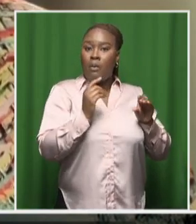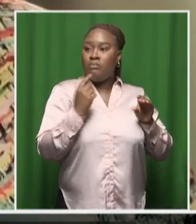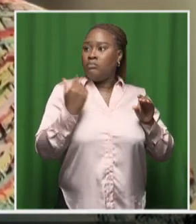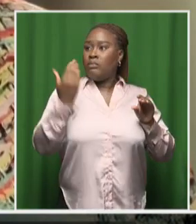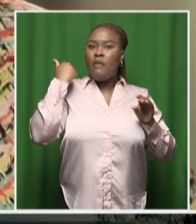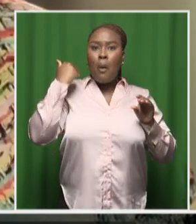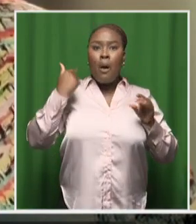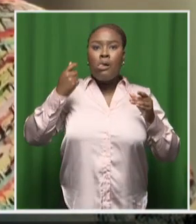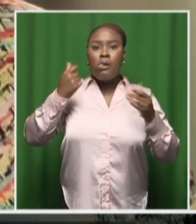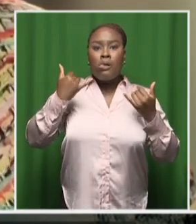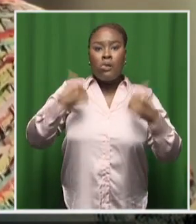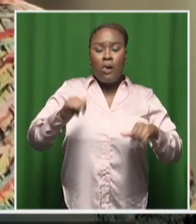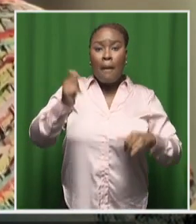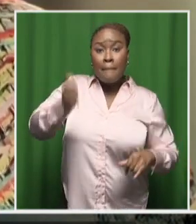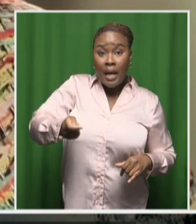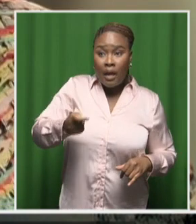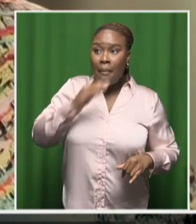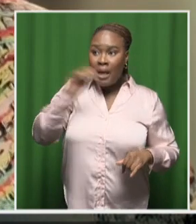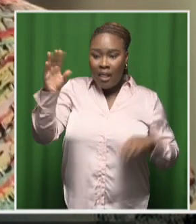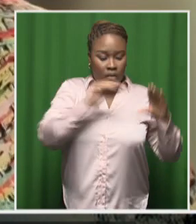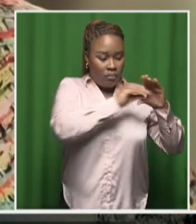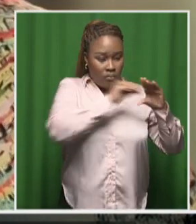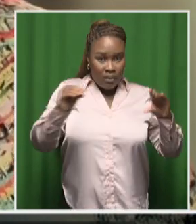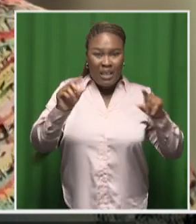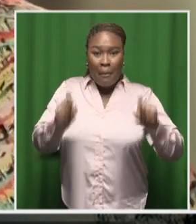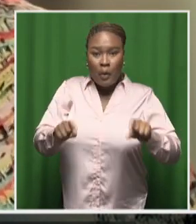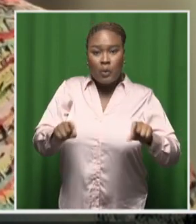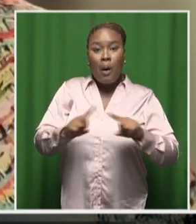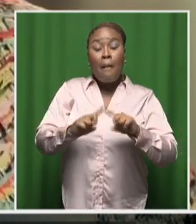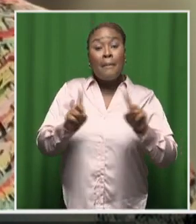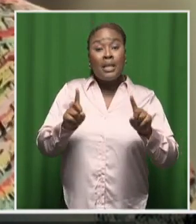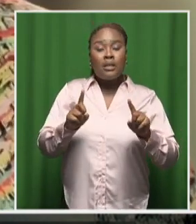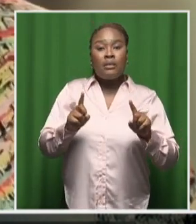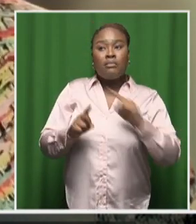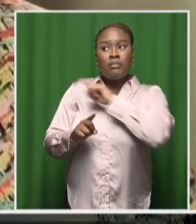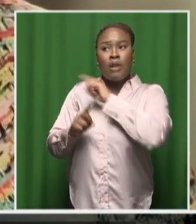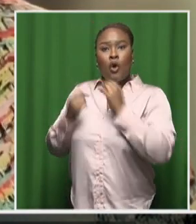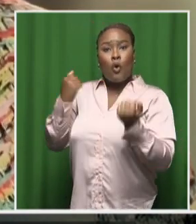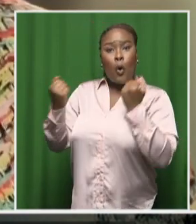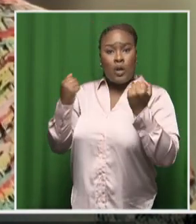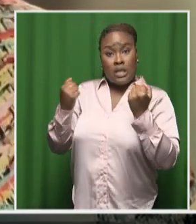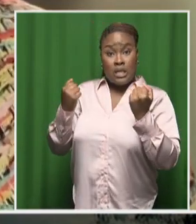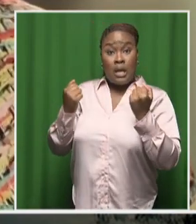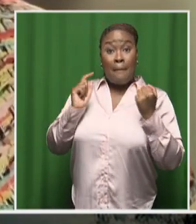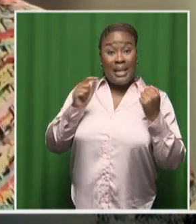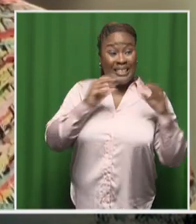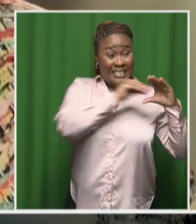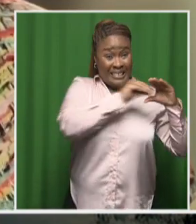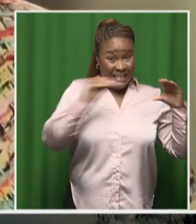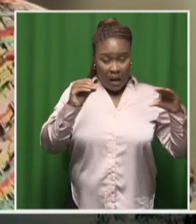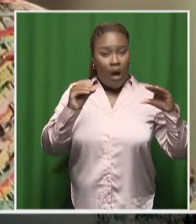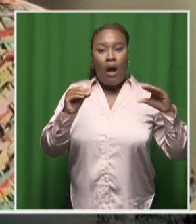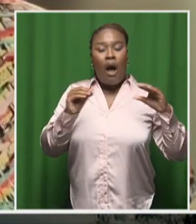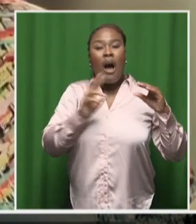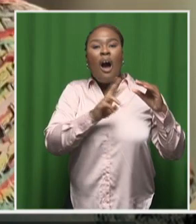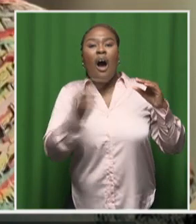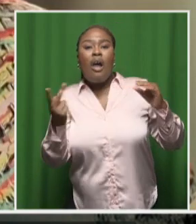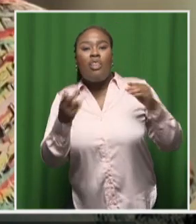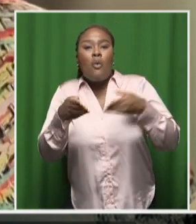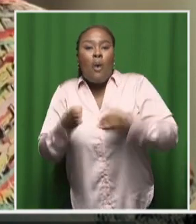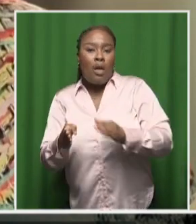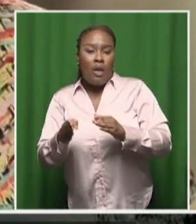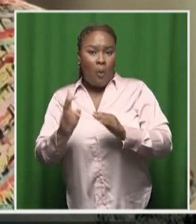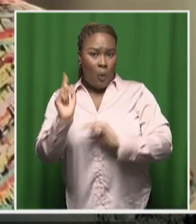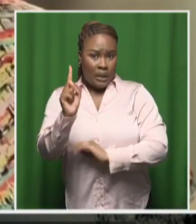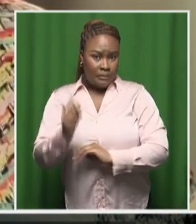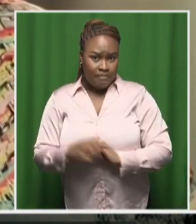pay. Now, what are some other ways that the court could enforce parties to pay child maintenance? As I mentioned right at the